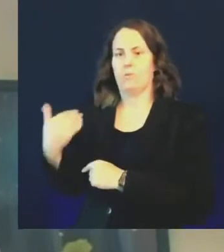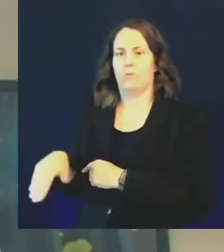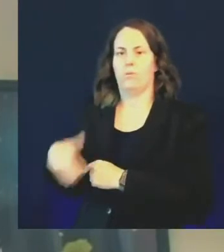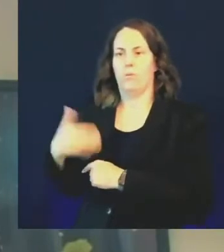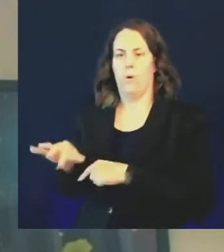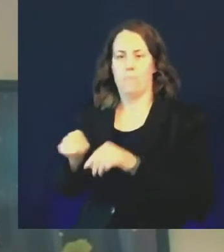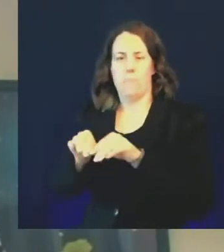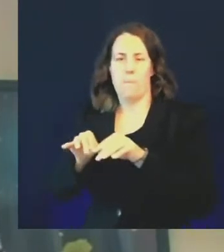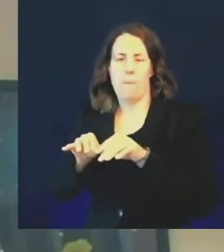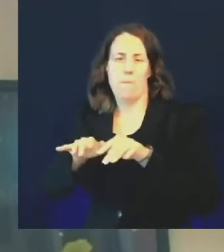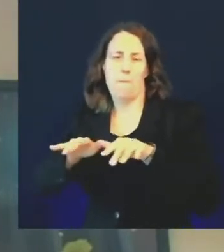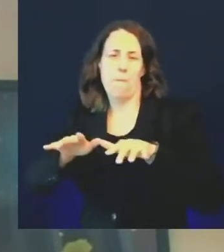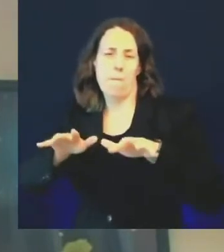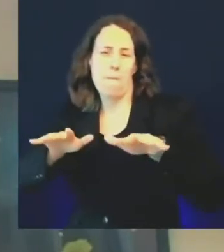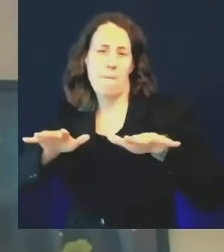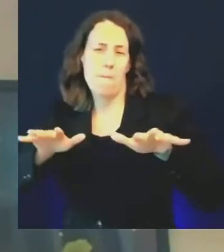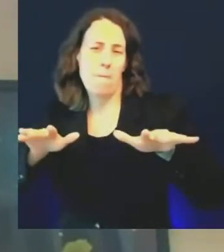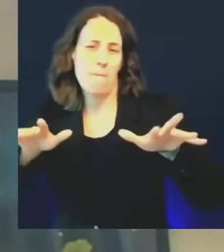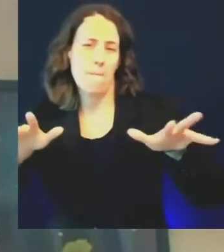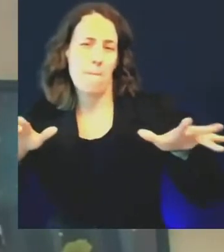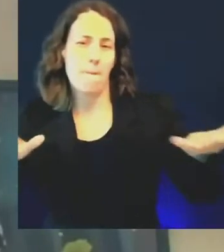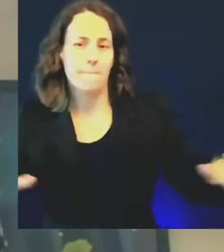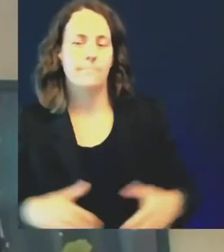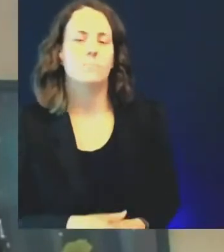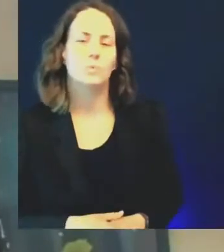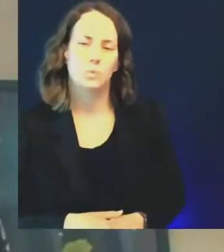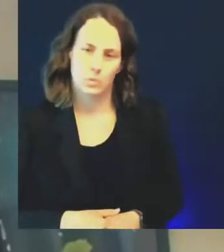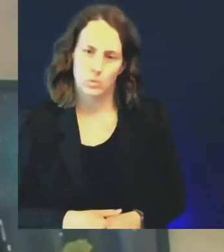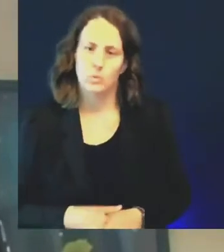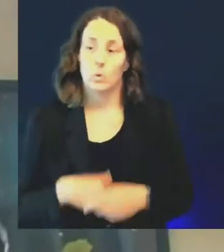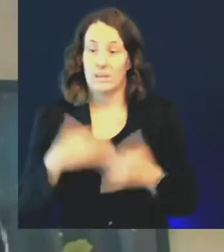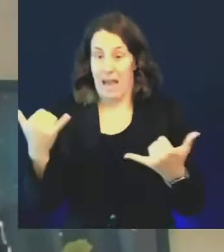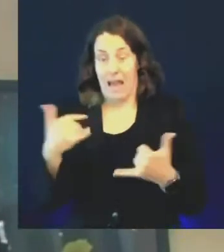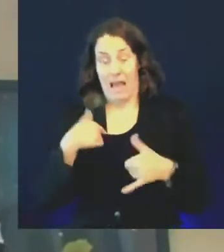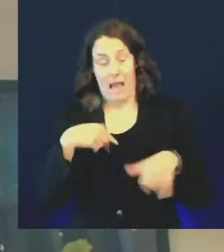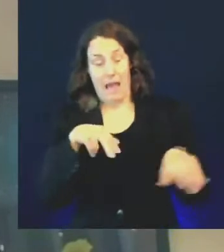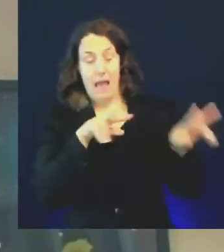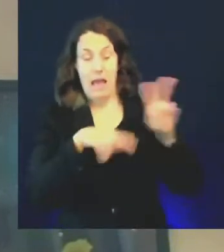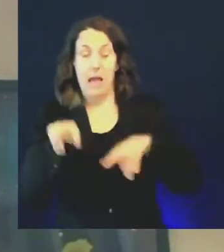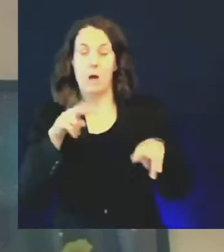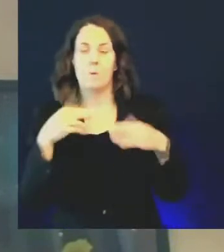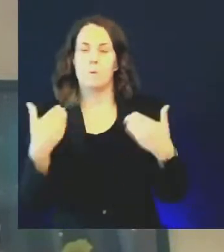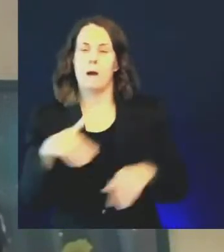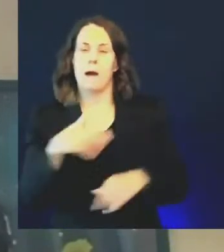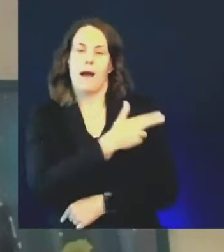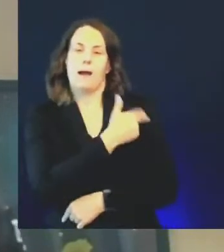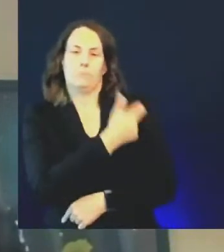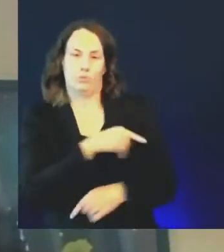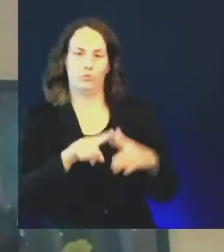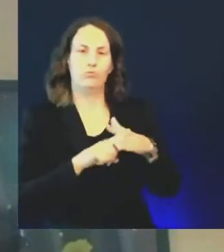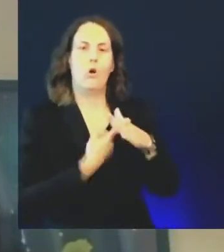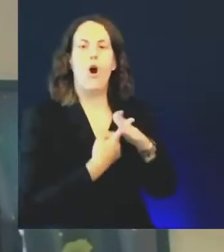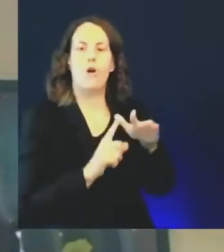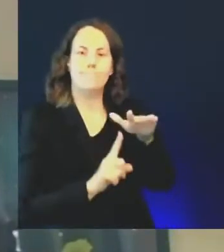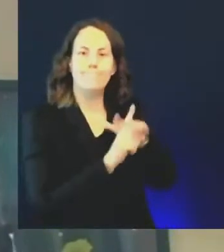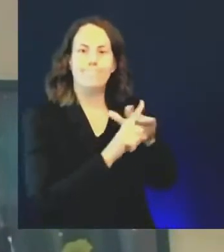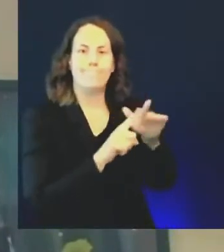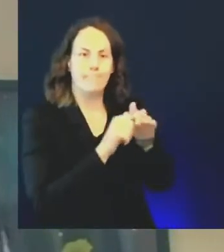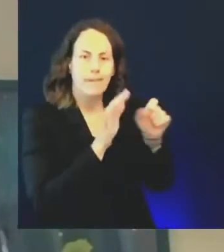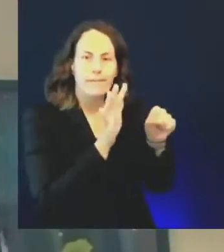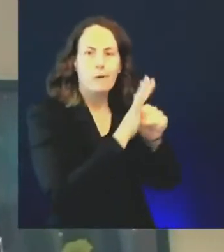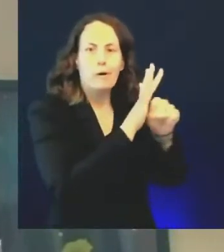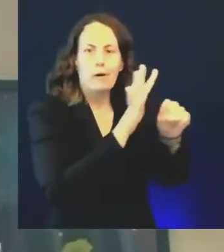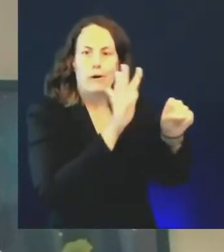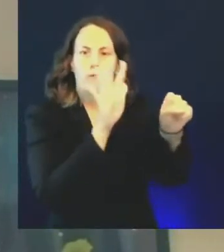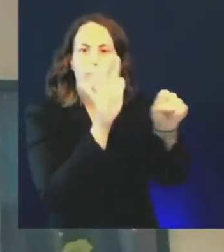again overfilling hospital beds and ICUs beyond capacity. The Delta